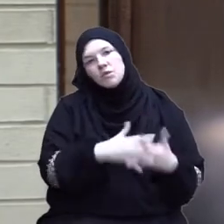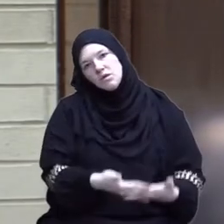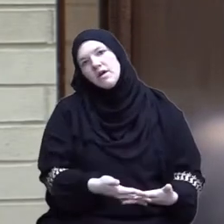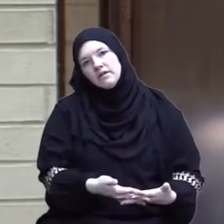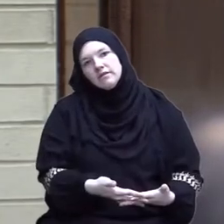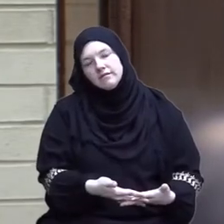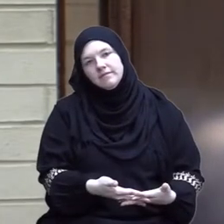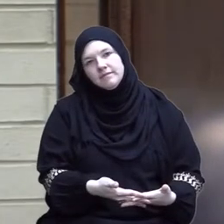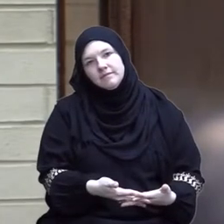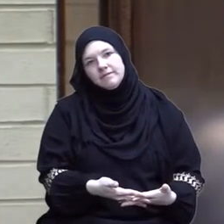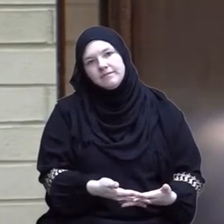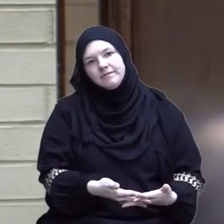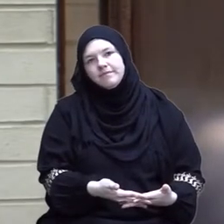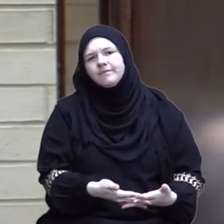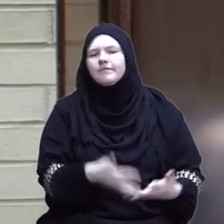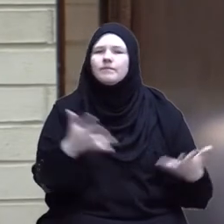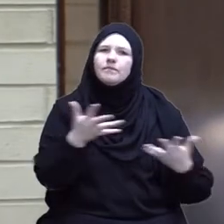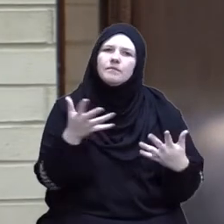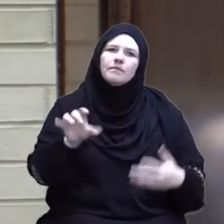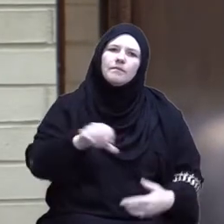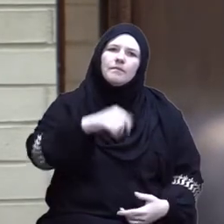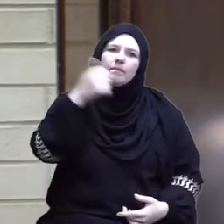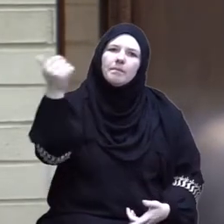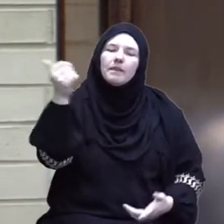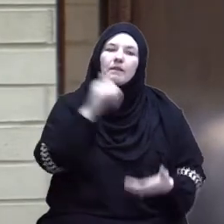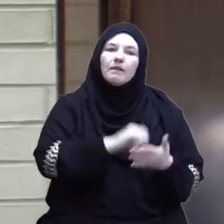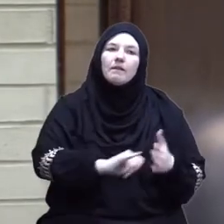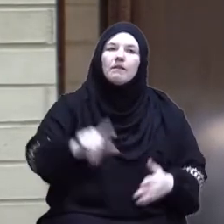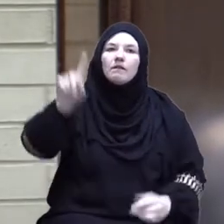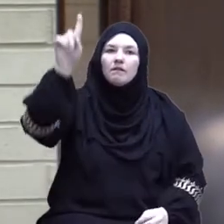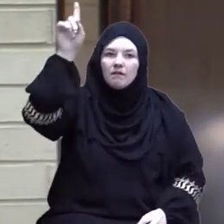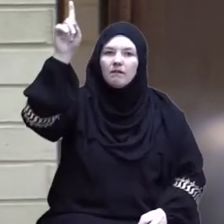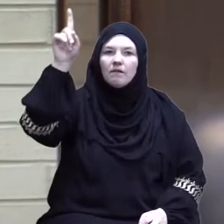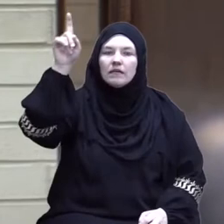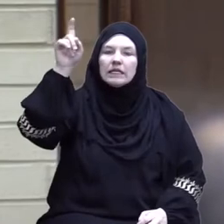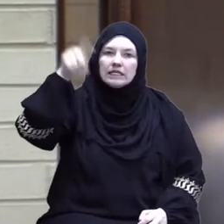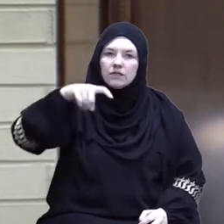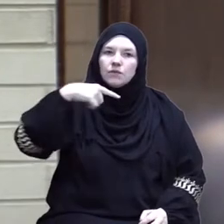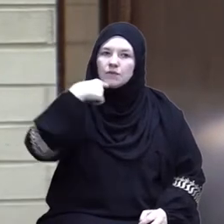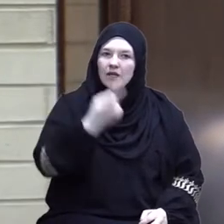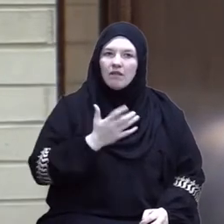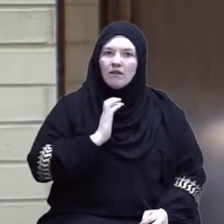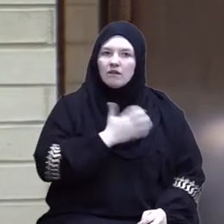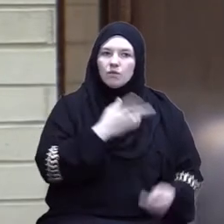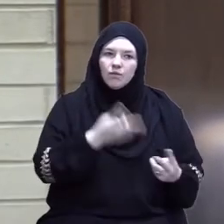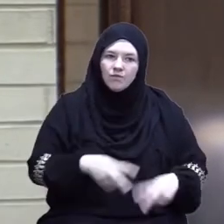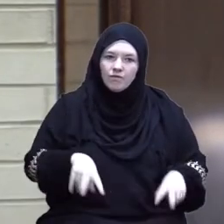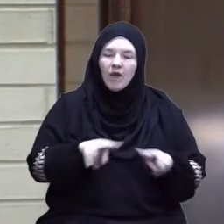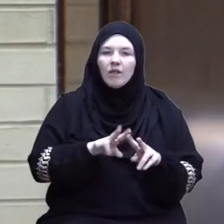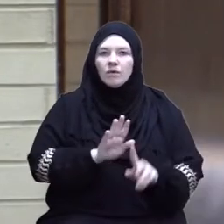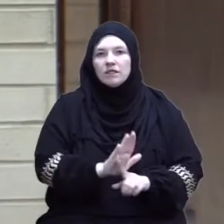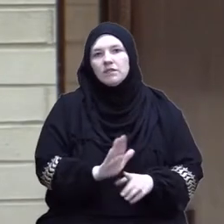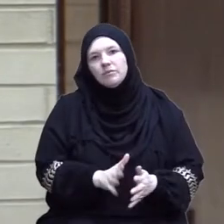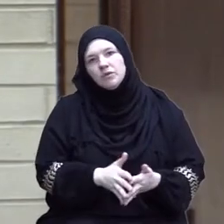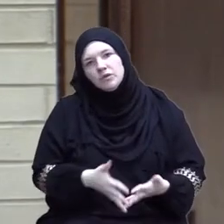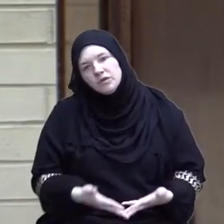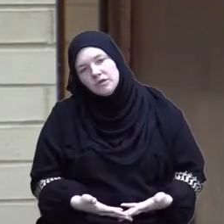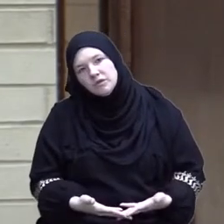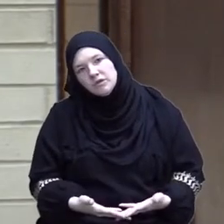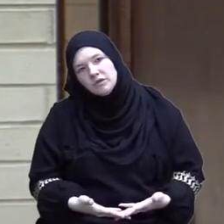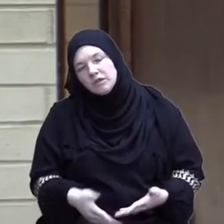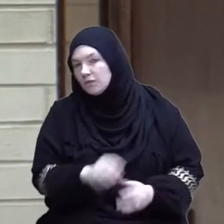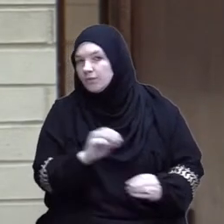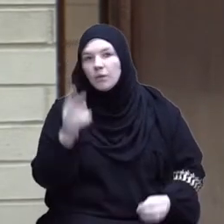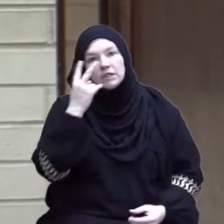Quran. What else does Allah need to tell us to value His book? He said there